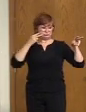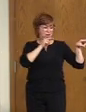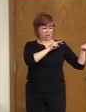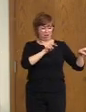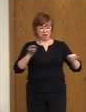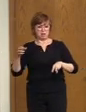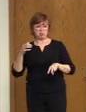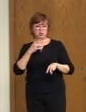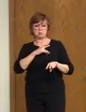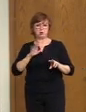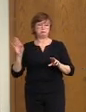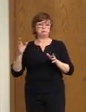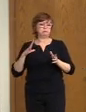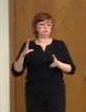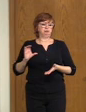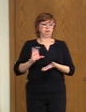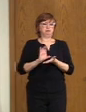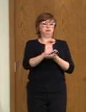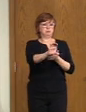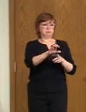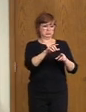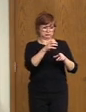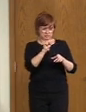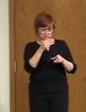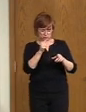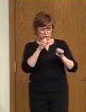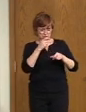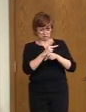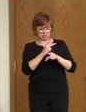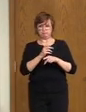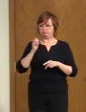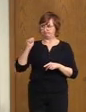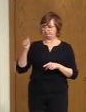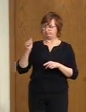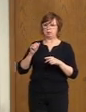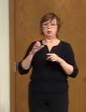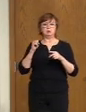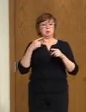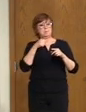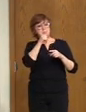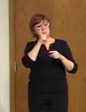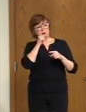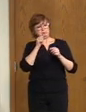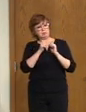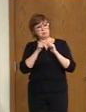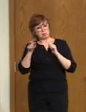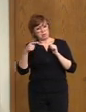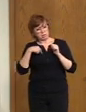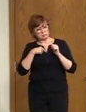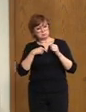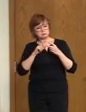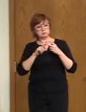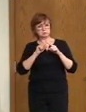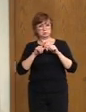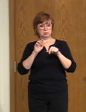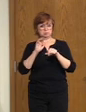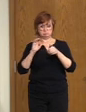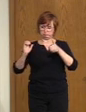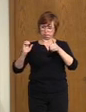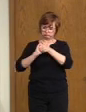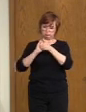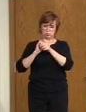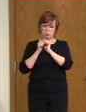healthcare organization, so they're not an affiliate per se, but they're a private organization that works under our standards. We want to make sure that